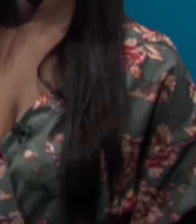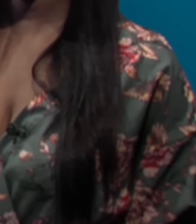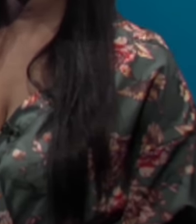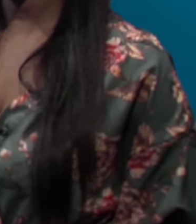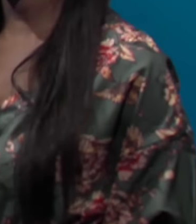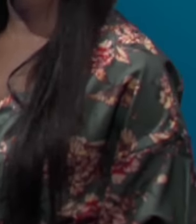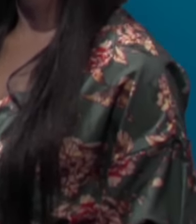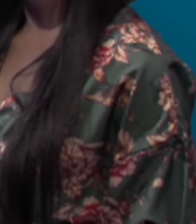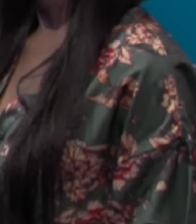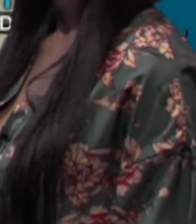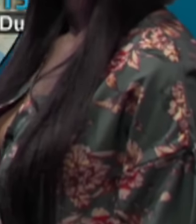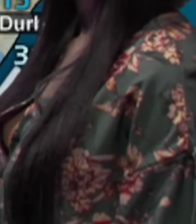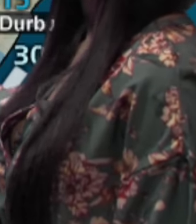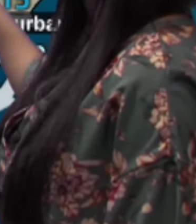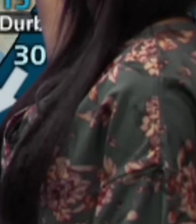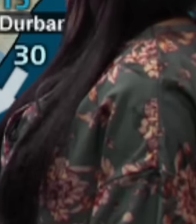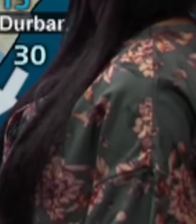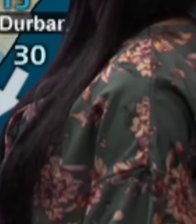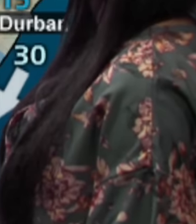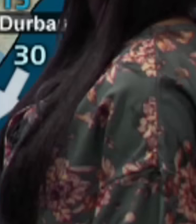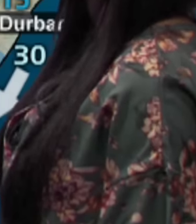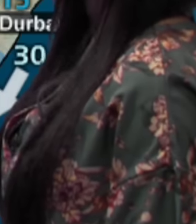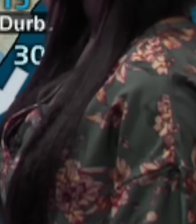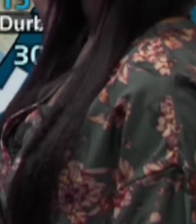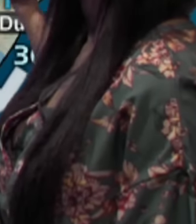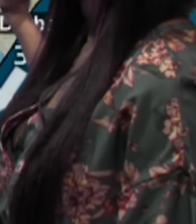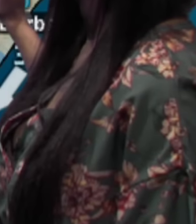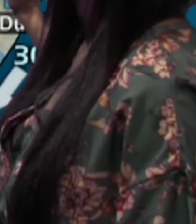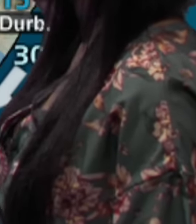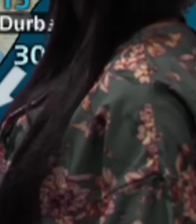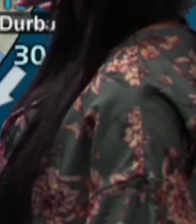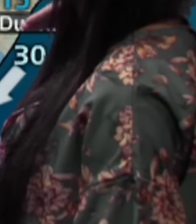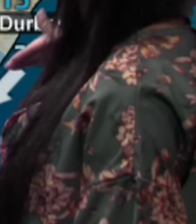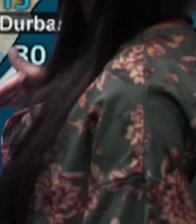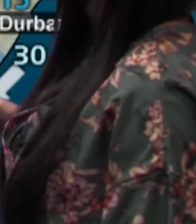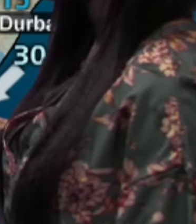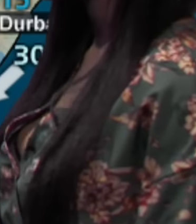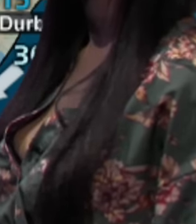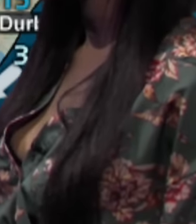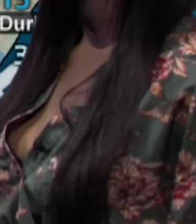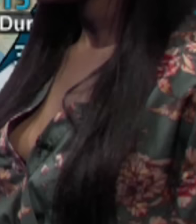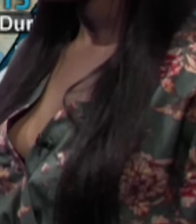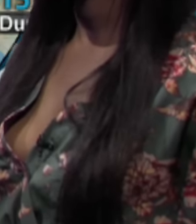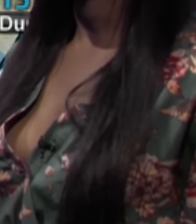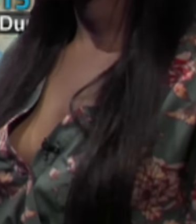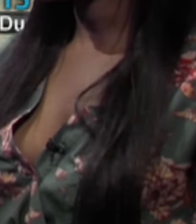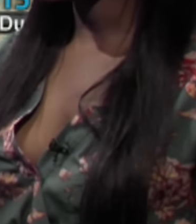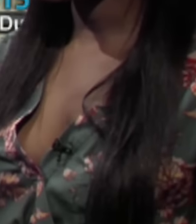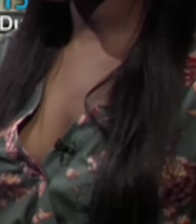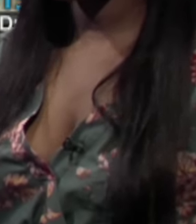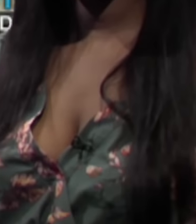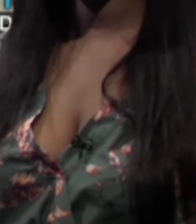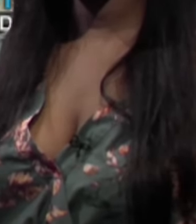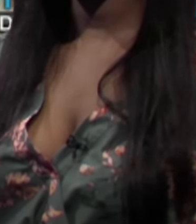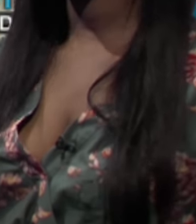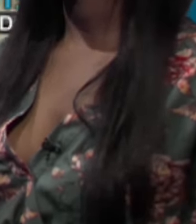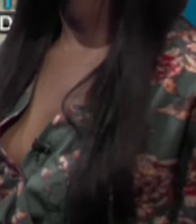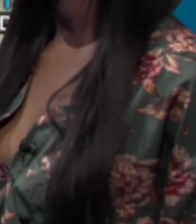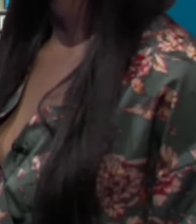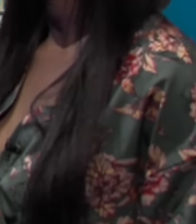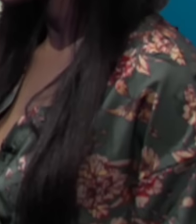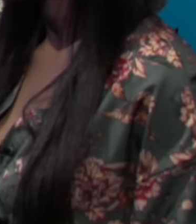di le 60, mme dikarolo tse di mabapi le tsone di tlana le gone go itemogela pula fa re lebella mo KwaZulu-Natal go tlana le masarasarana pula